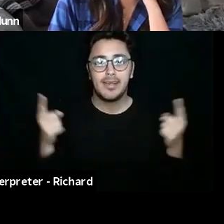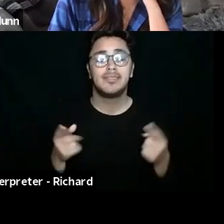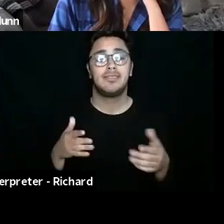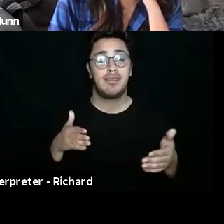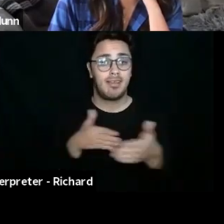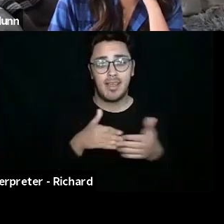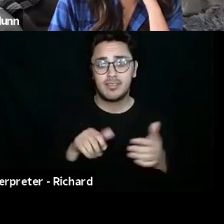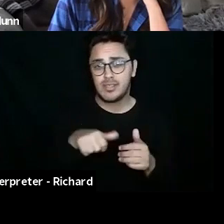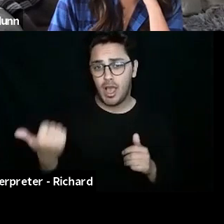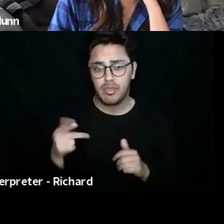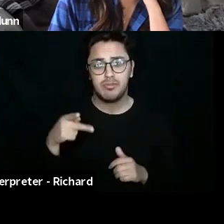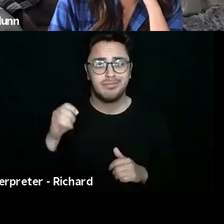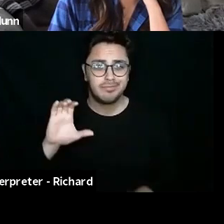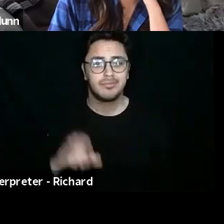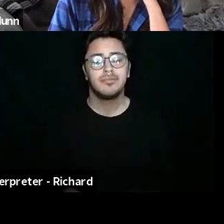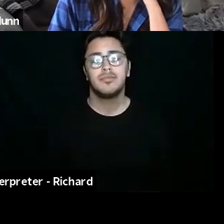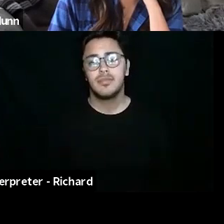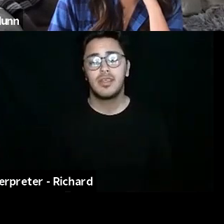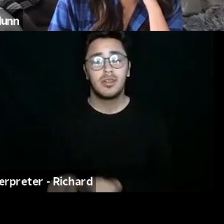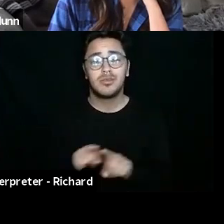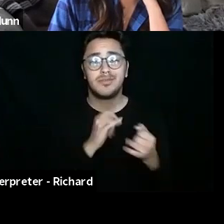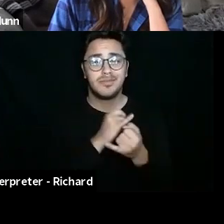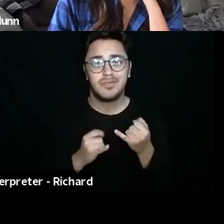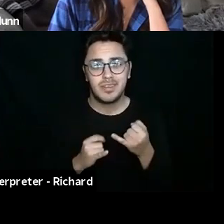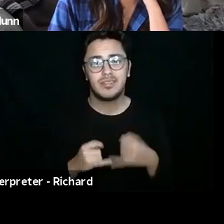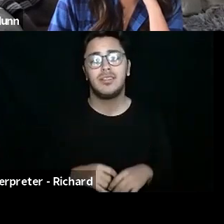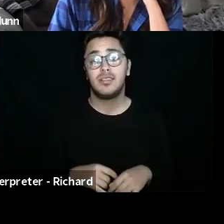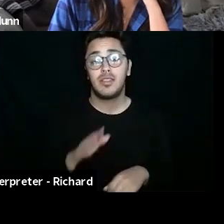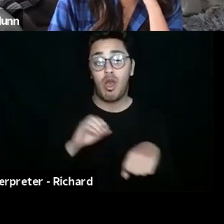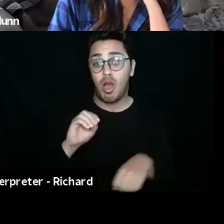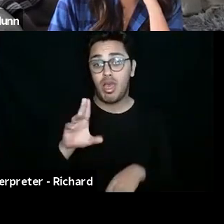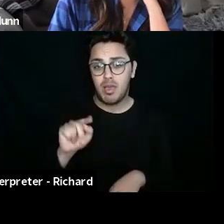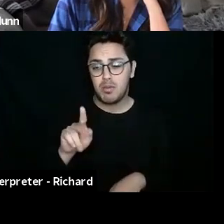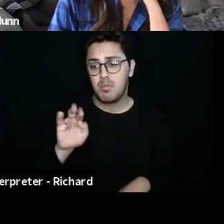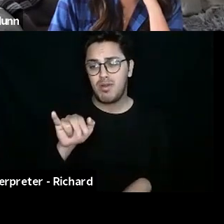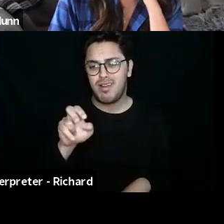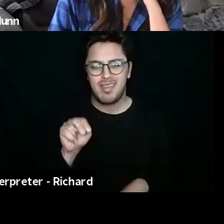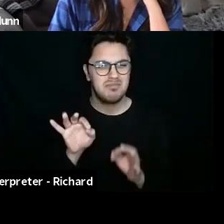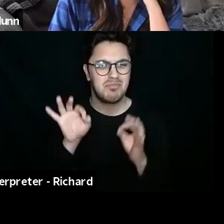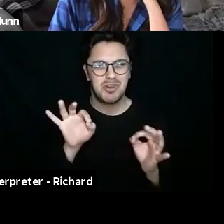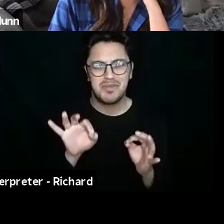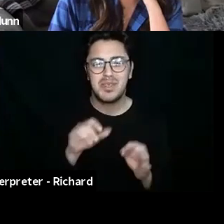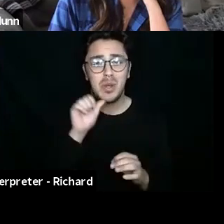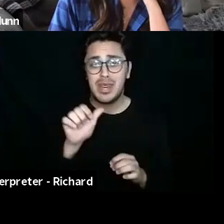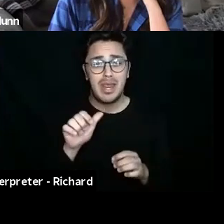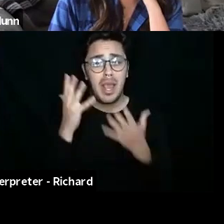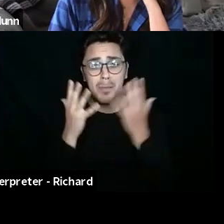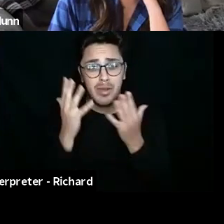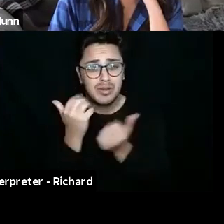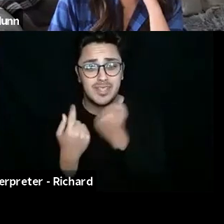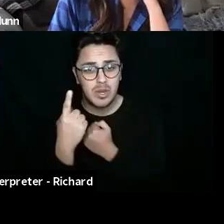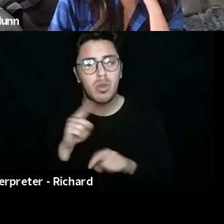destructive for a lot of different ways. And finally, what I'd say is, in terms of the call out, Brian, that was perfect because you didn't shame anyone, but you just sort